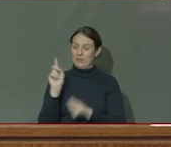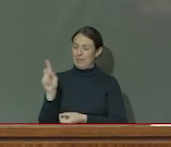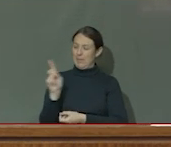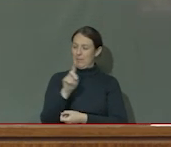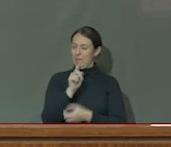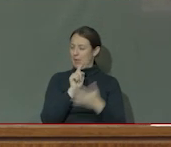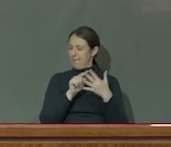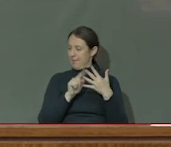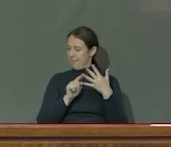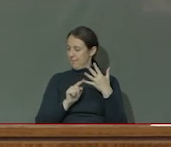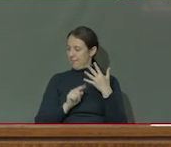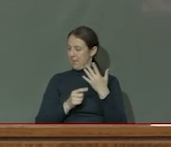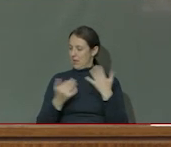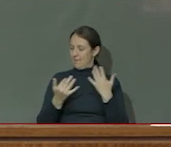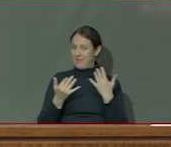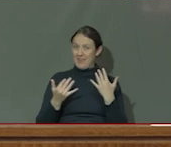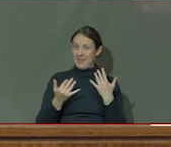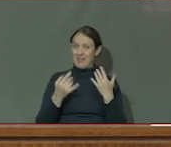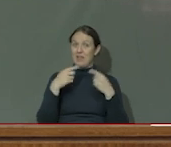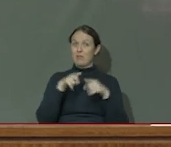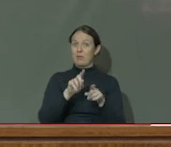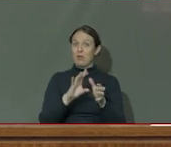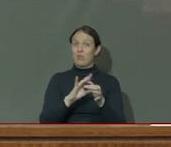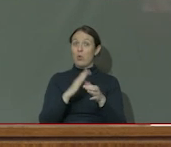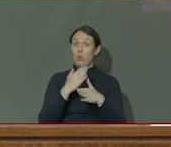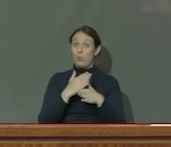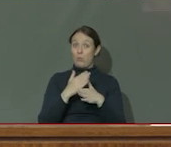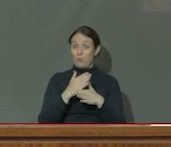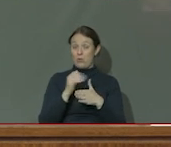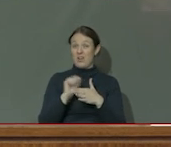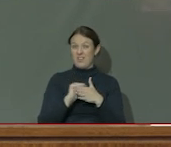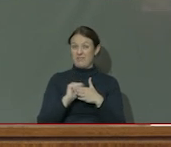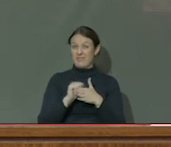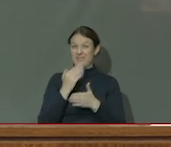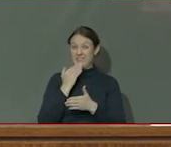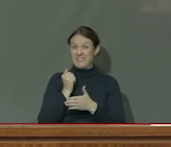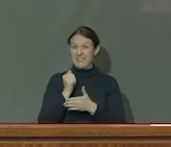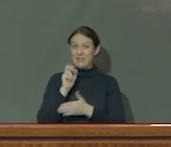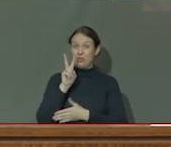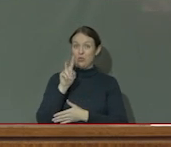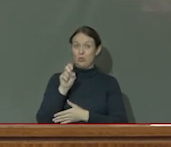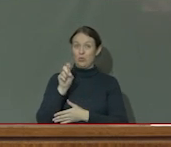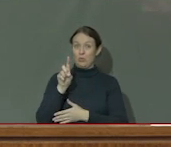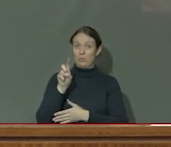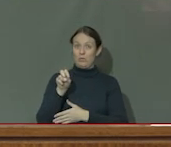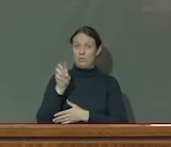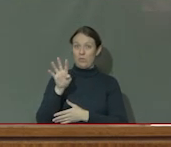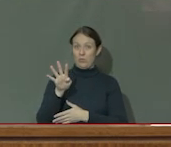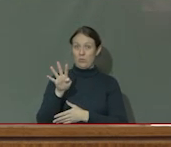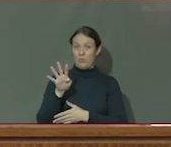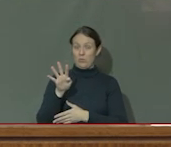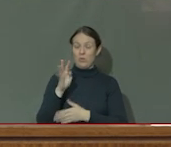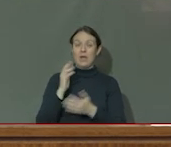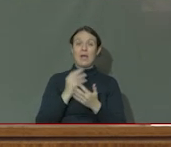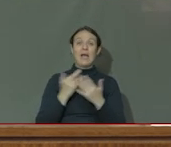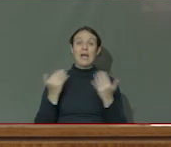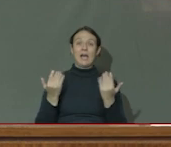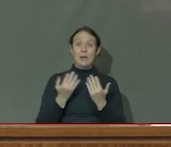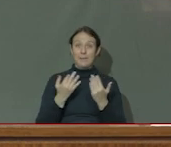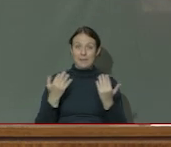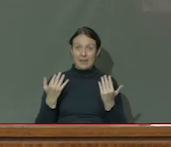What will be the ratio? Please do that for yourself as a practice activity. But look at 2.1.4. How many of the